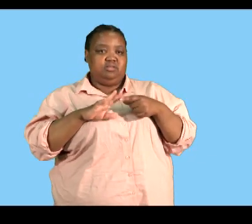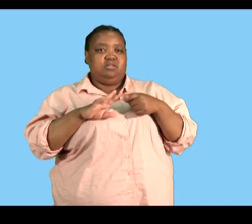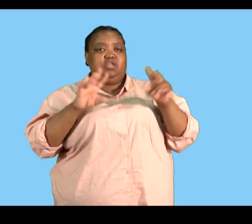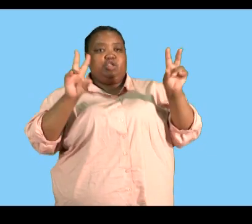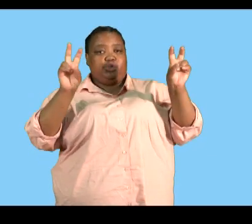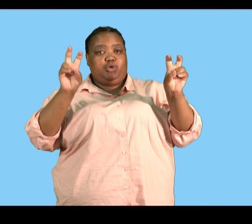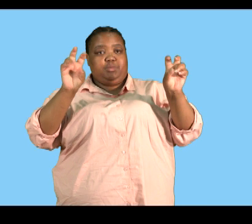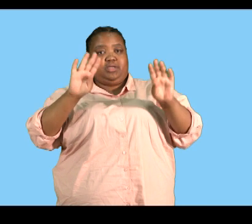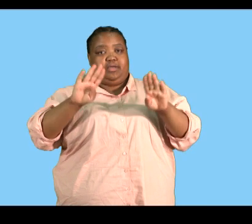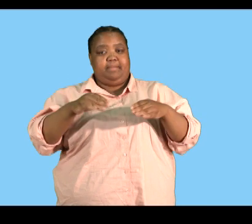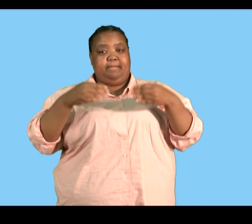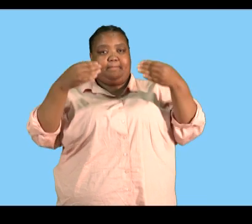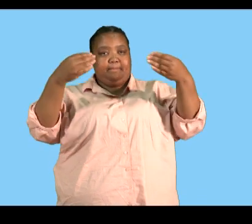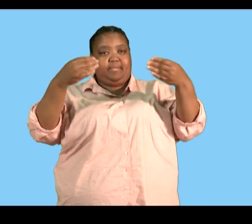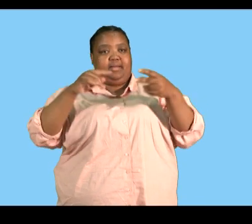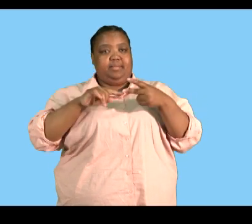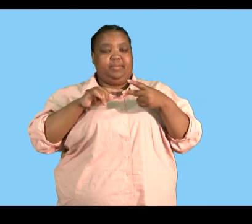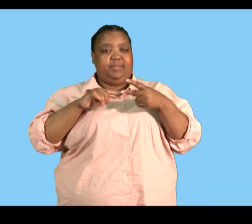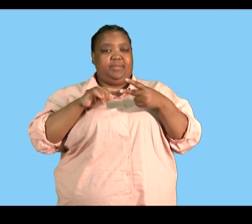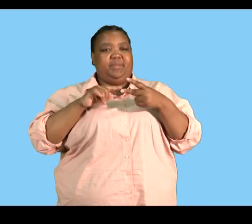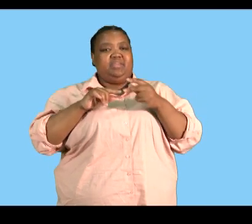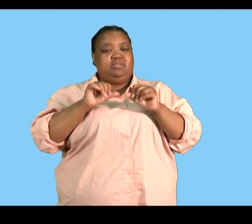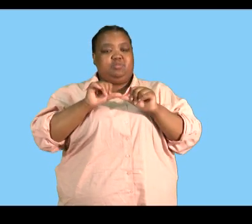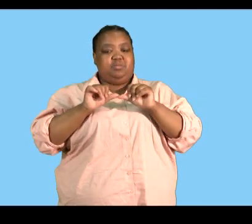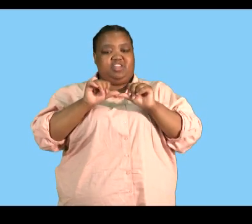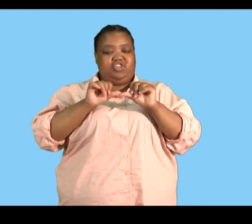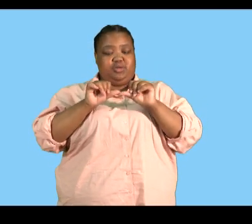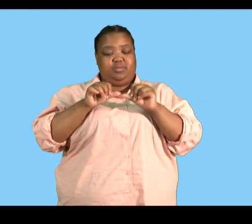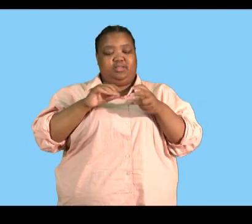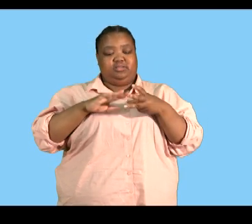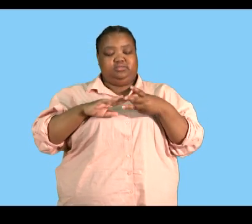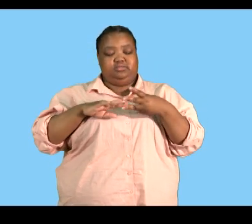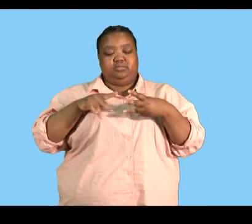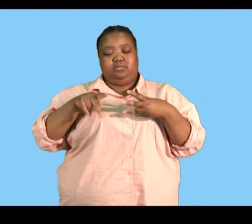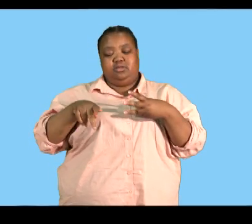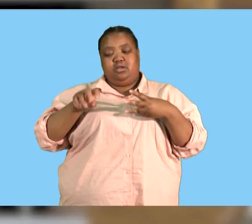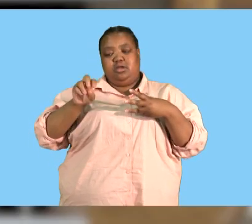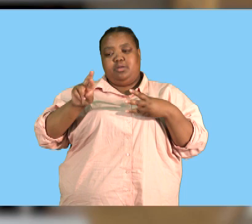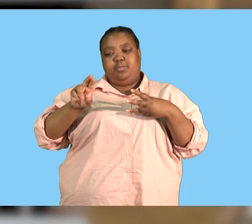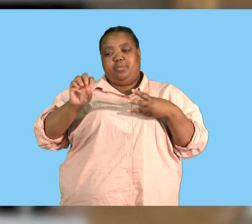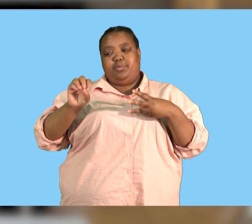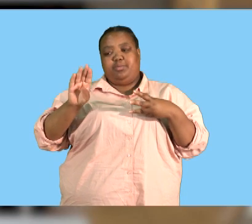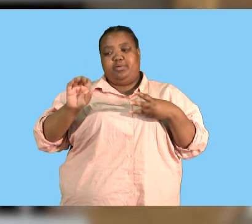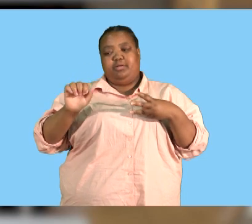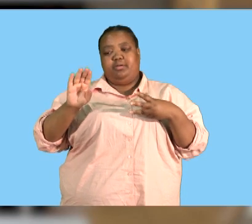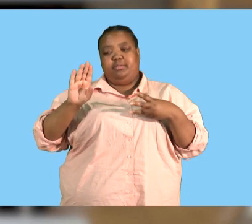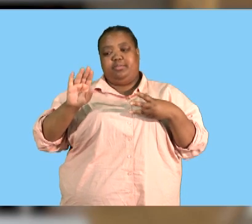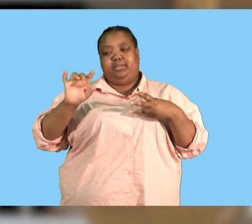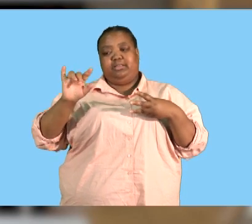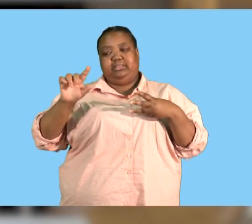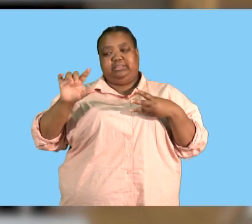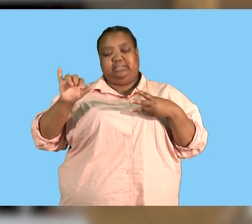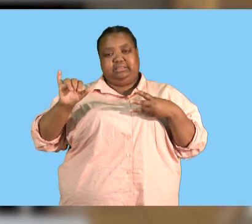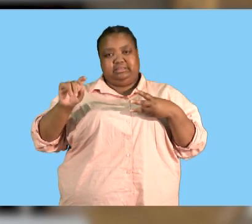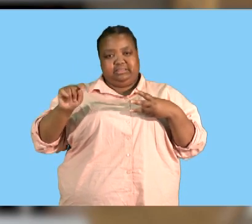the maps, measurements, as well as the probability. However, the mark allocation as per question will be the